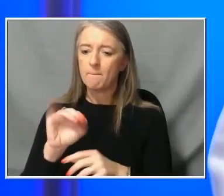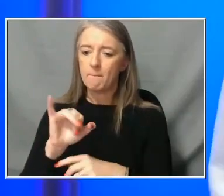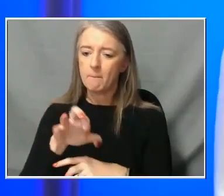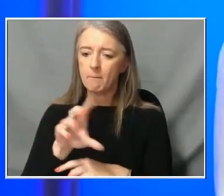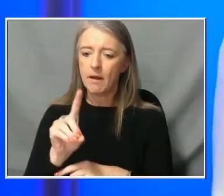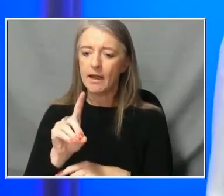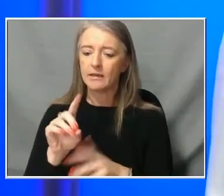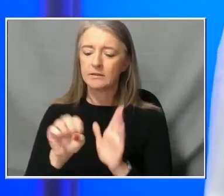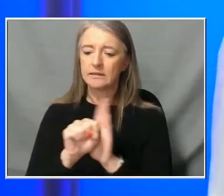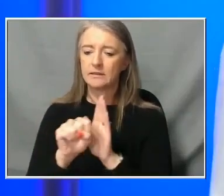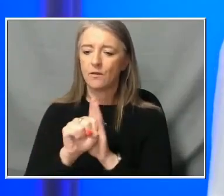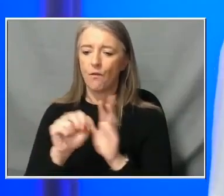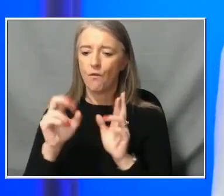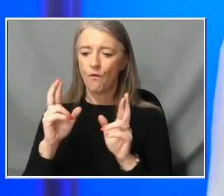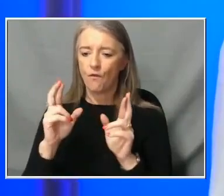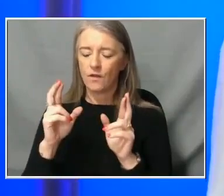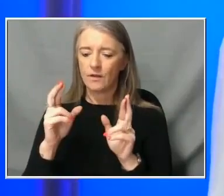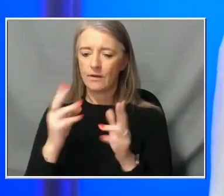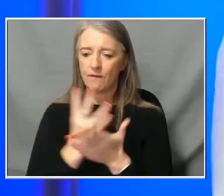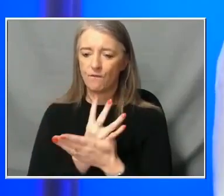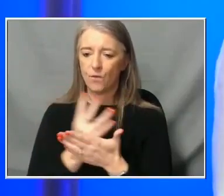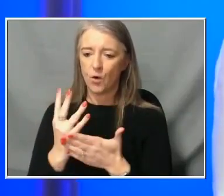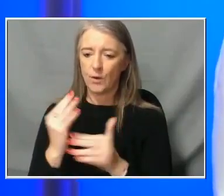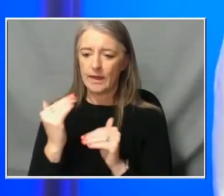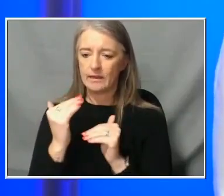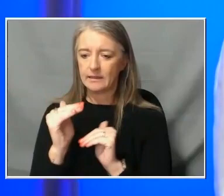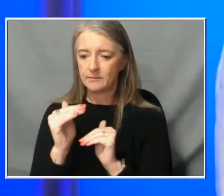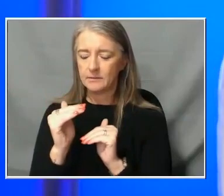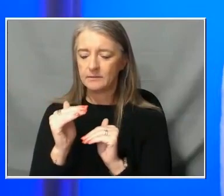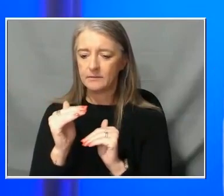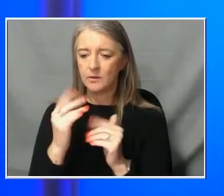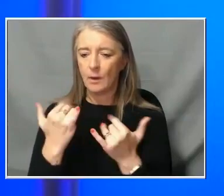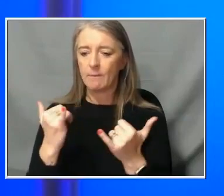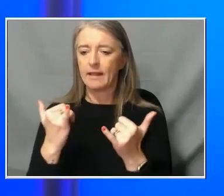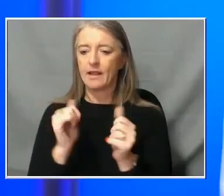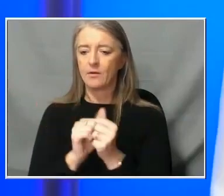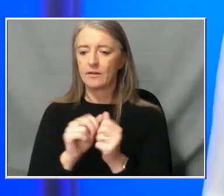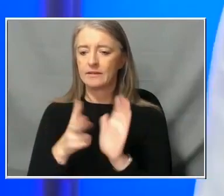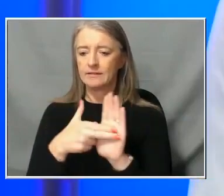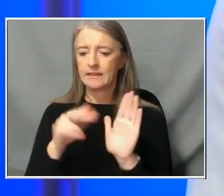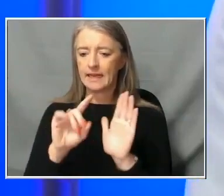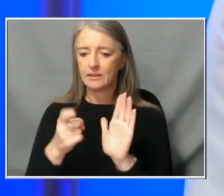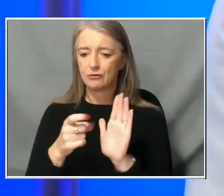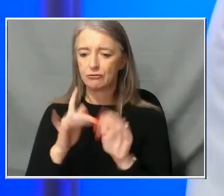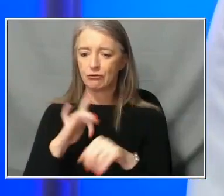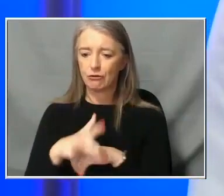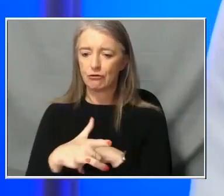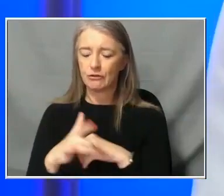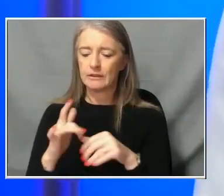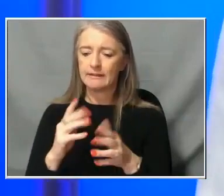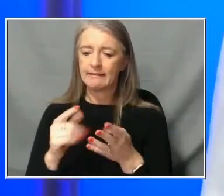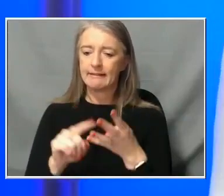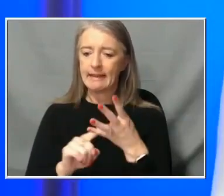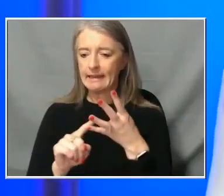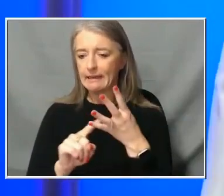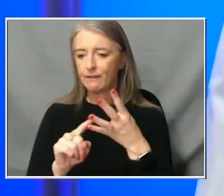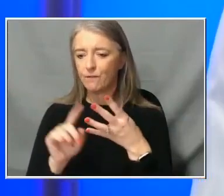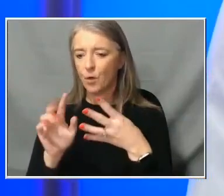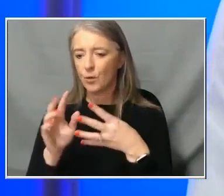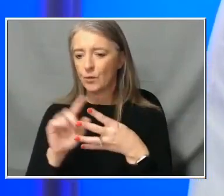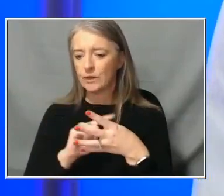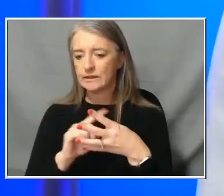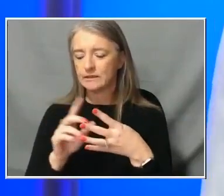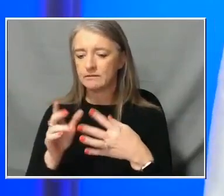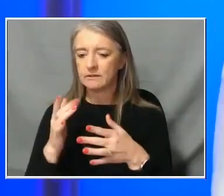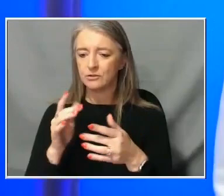we have that 4-week window we can play in. If we diagnose it early, then we push them towards the end of the 4-week window and try to get them into